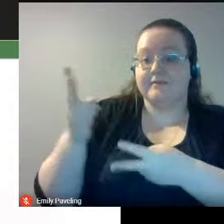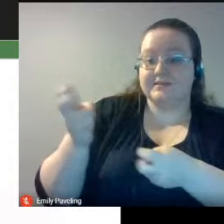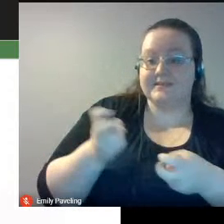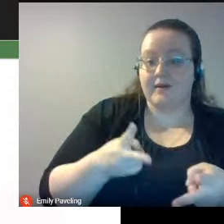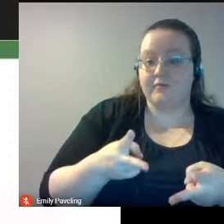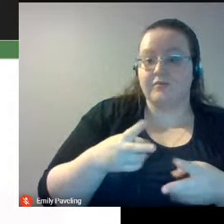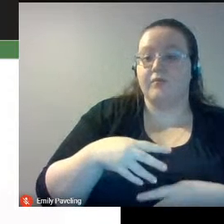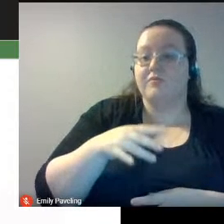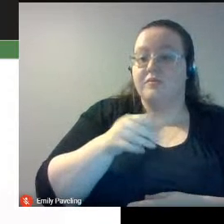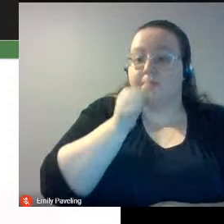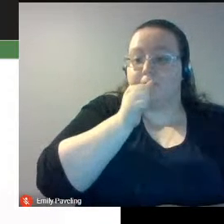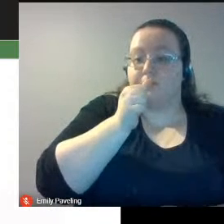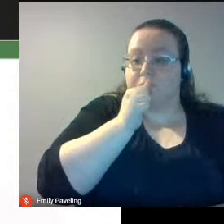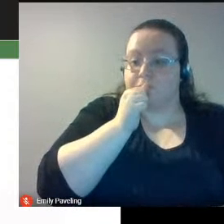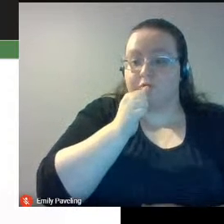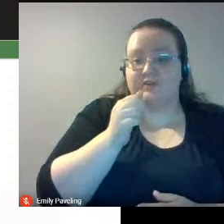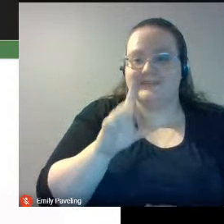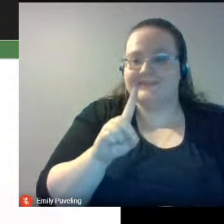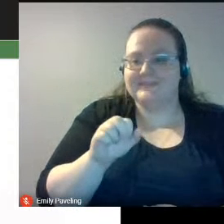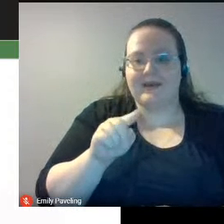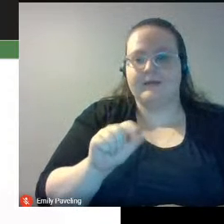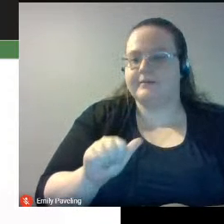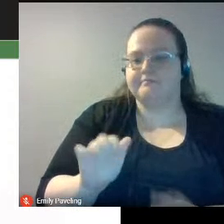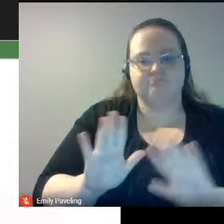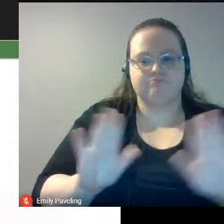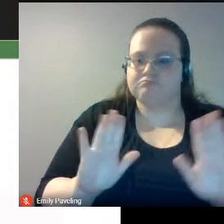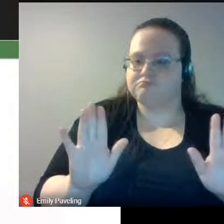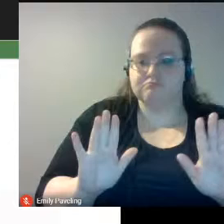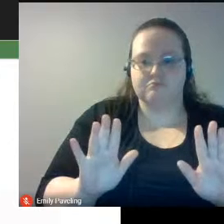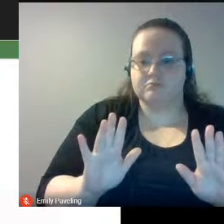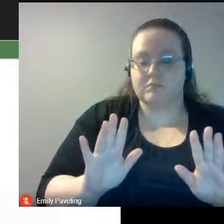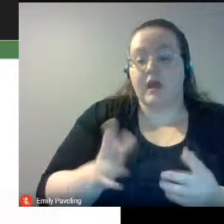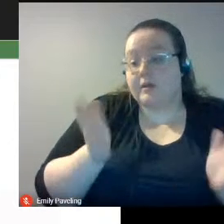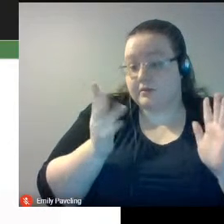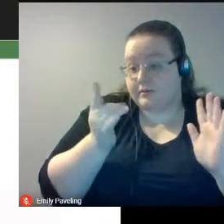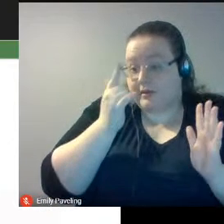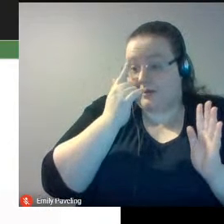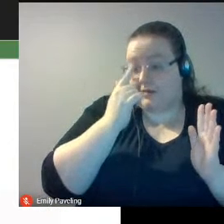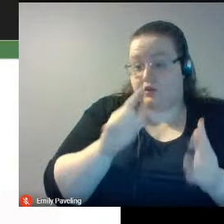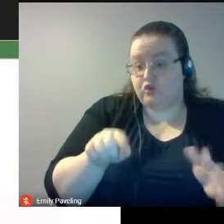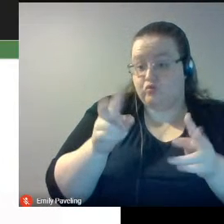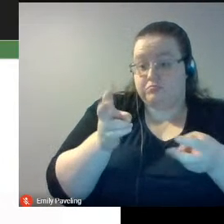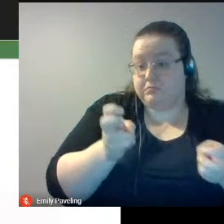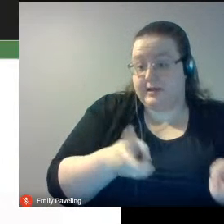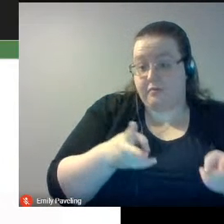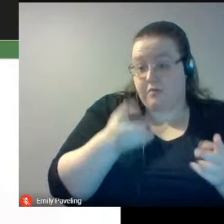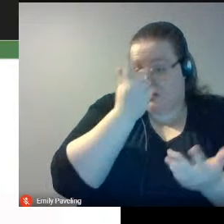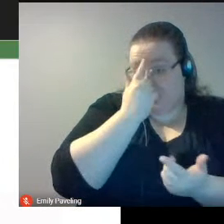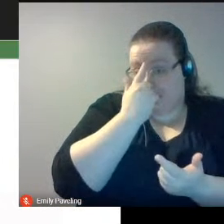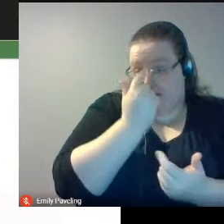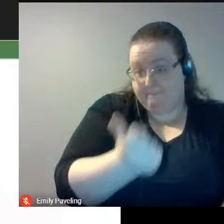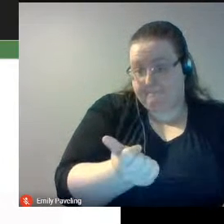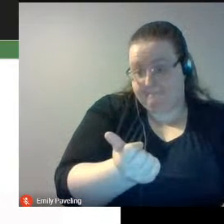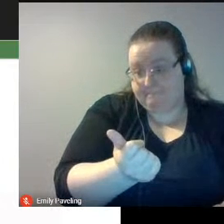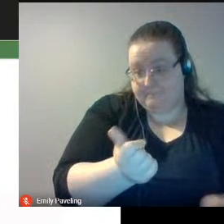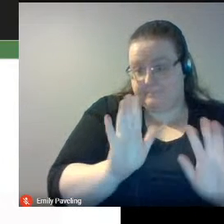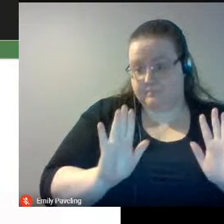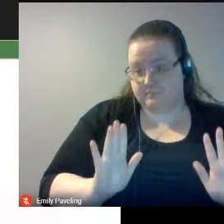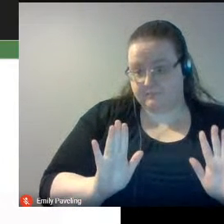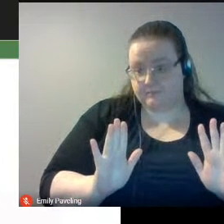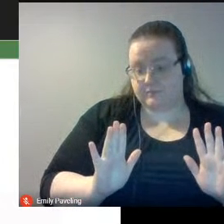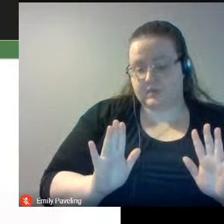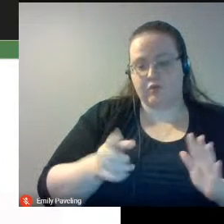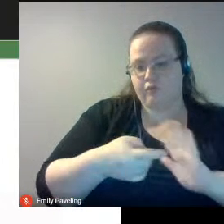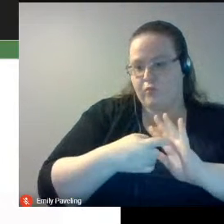is completely voluntary. You can choose to download, use, or delete it, but the more people who use it across the country,